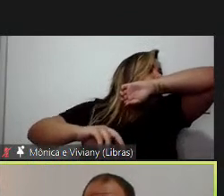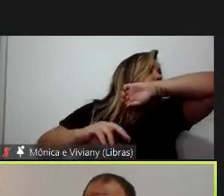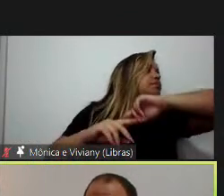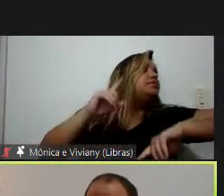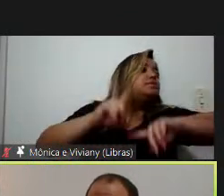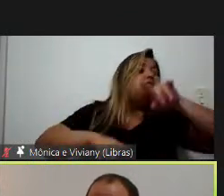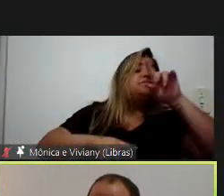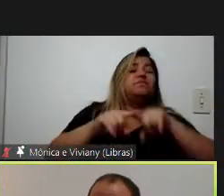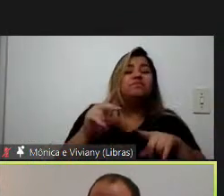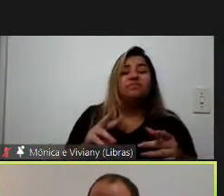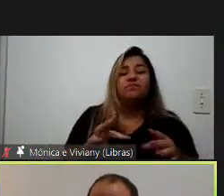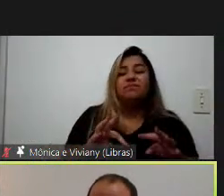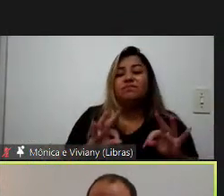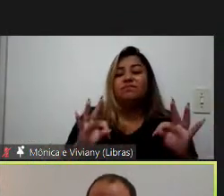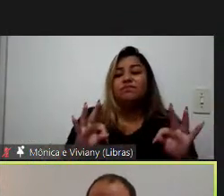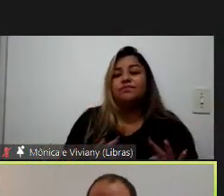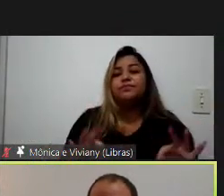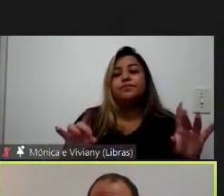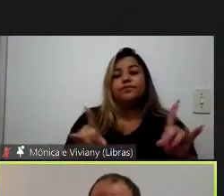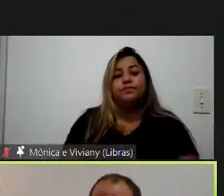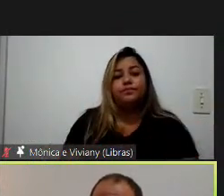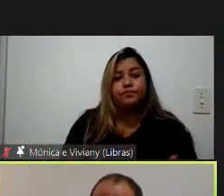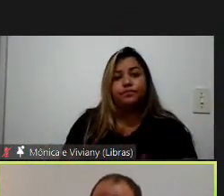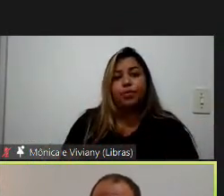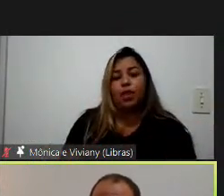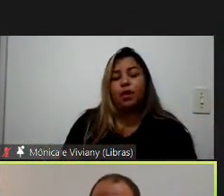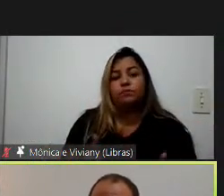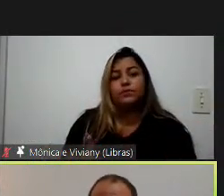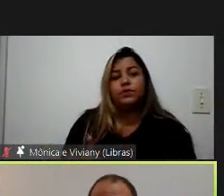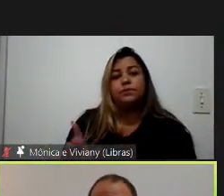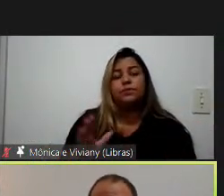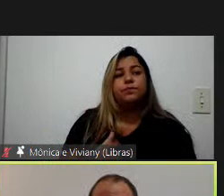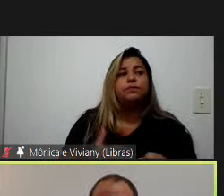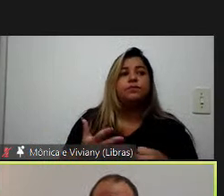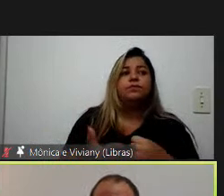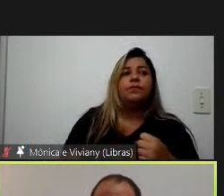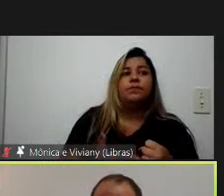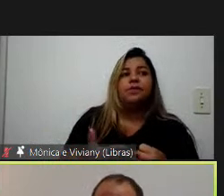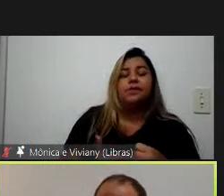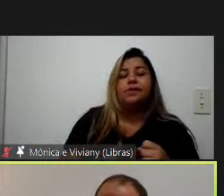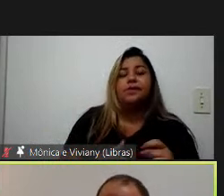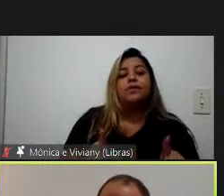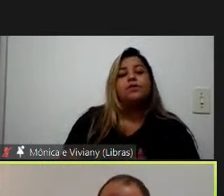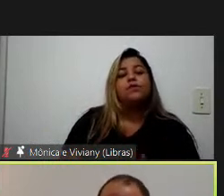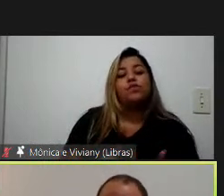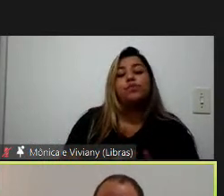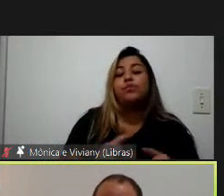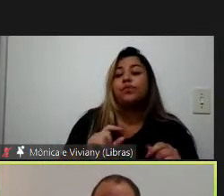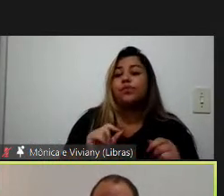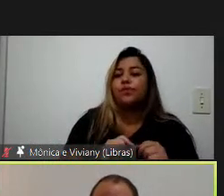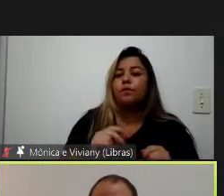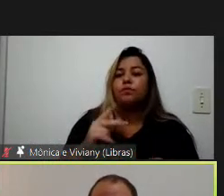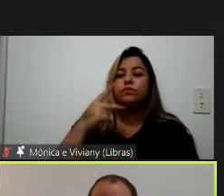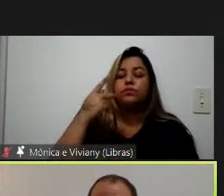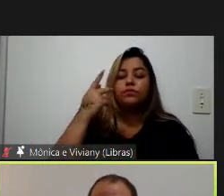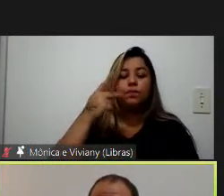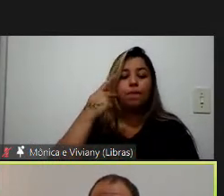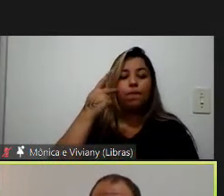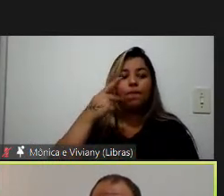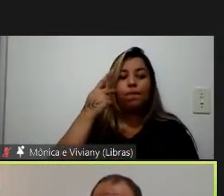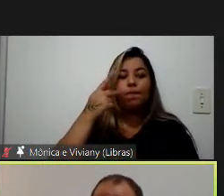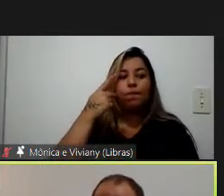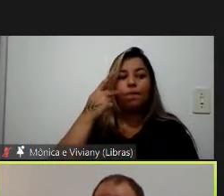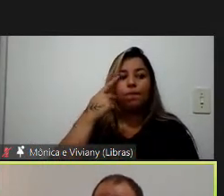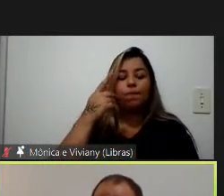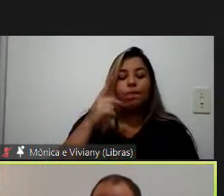the general population, to policymakers, to a broad range of actors. To create such a compelling narrative, we